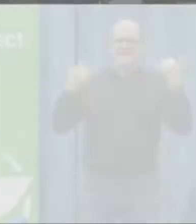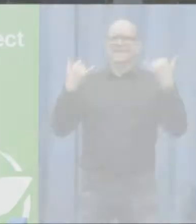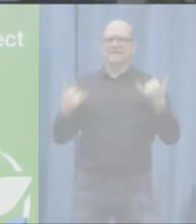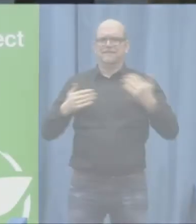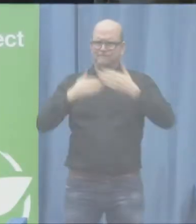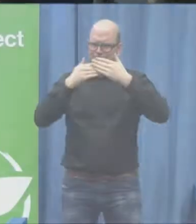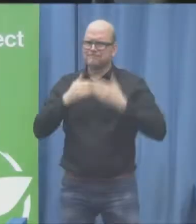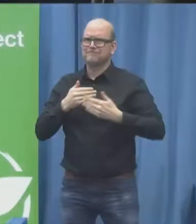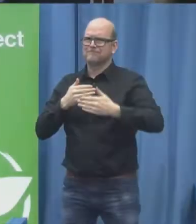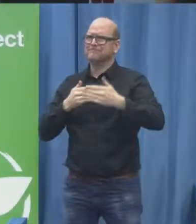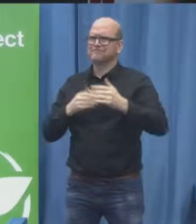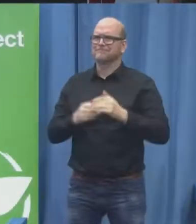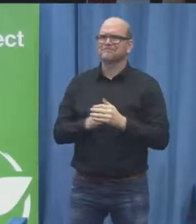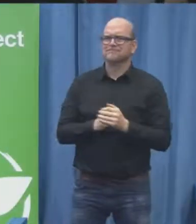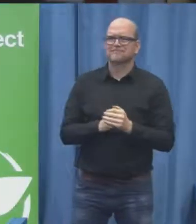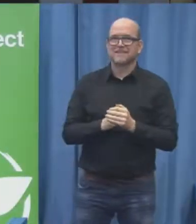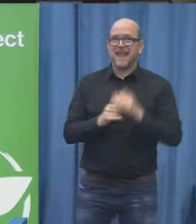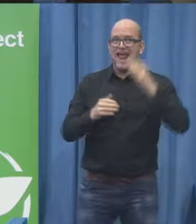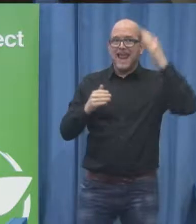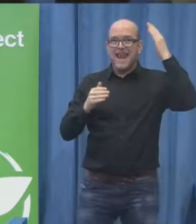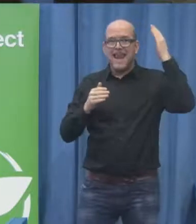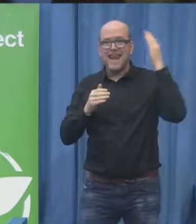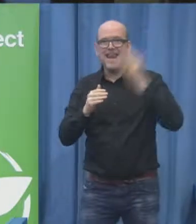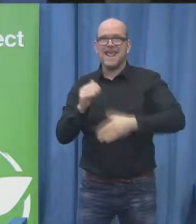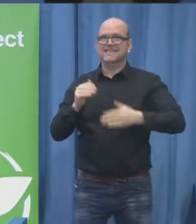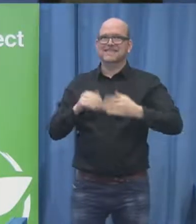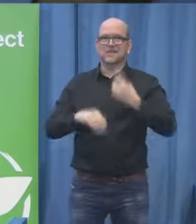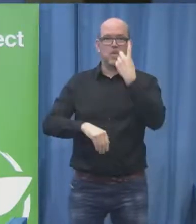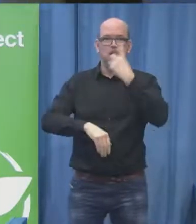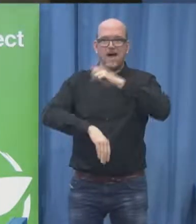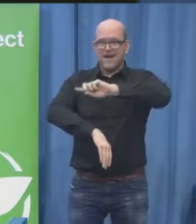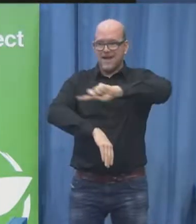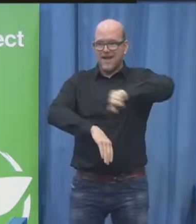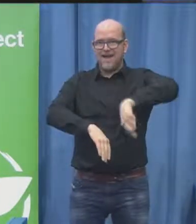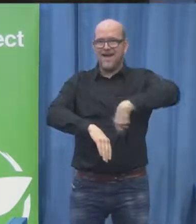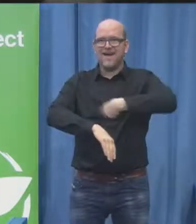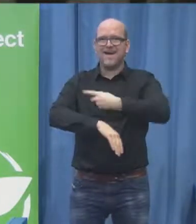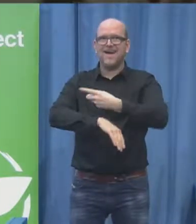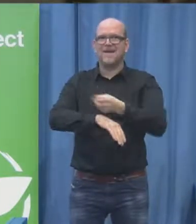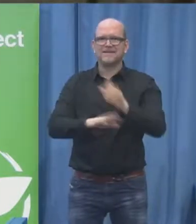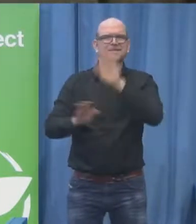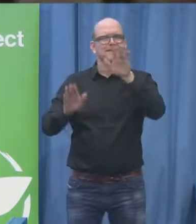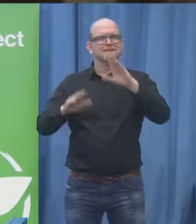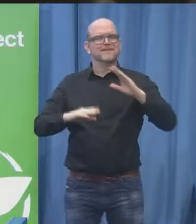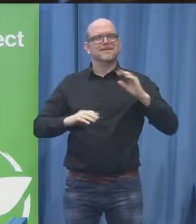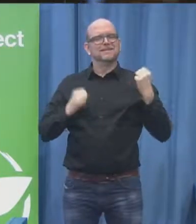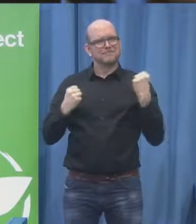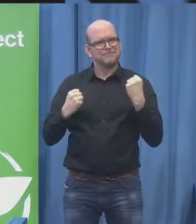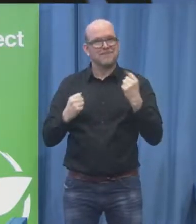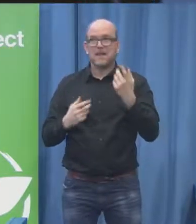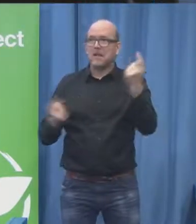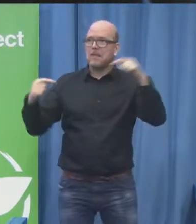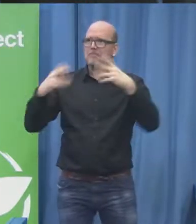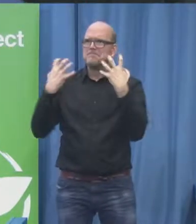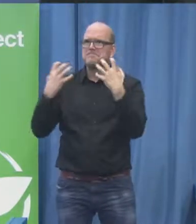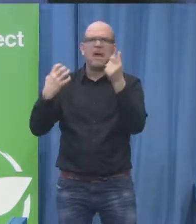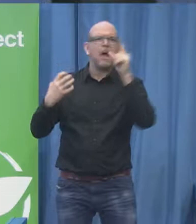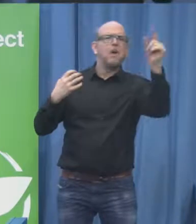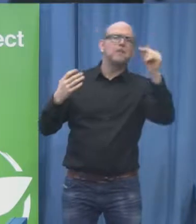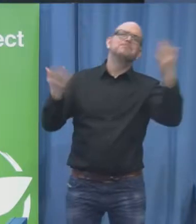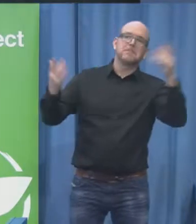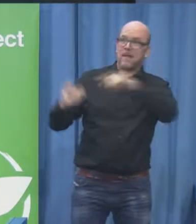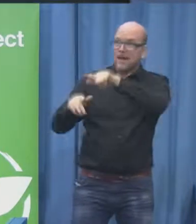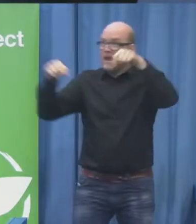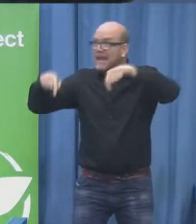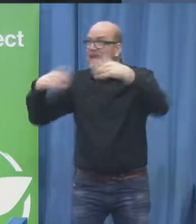stayed to the very, very end. Yay. Okay, round of applause for us, because we're here, right to the end of the conference. So here we are, at